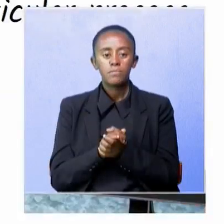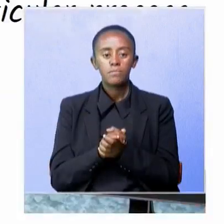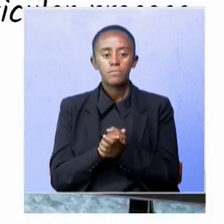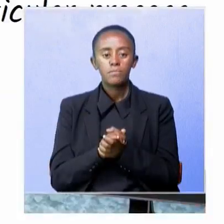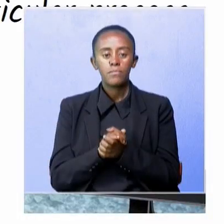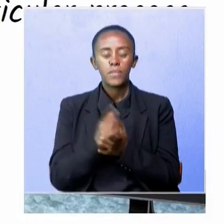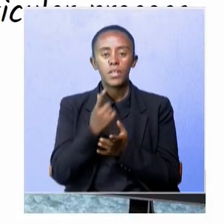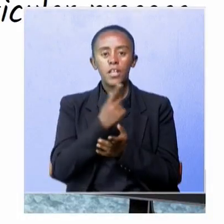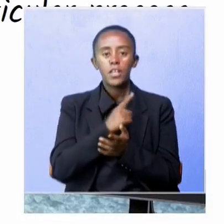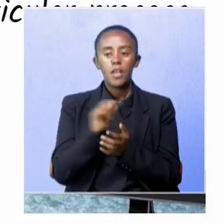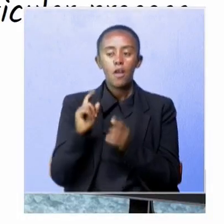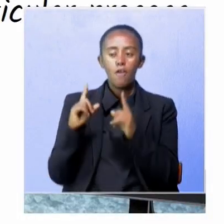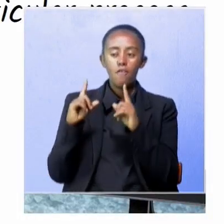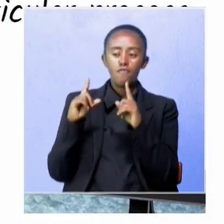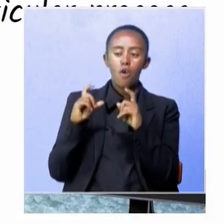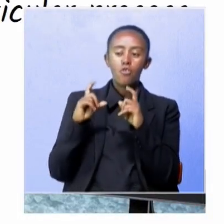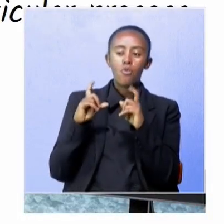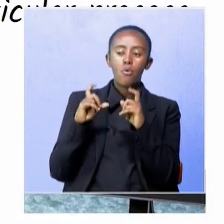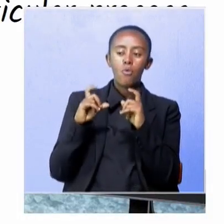photographer